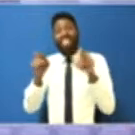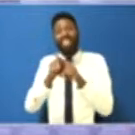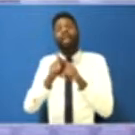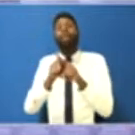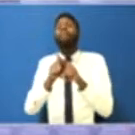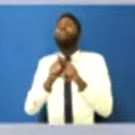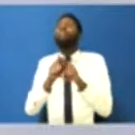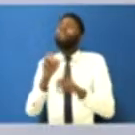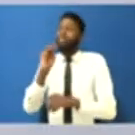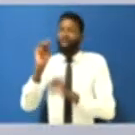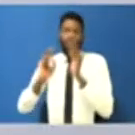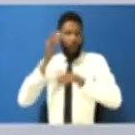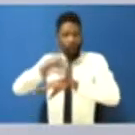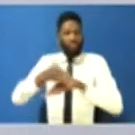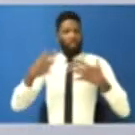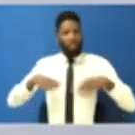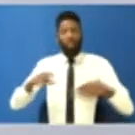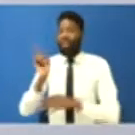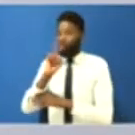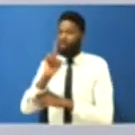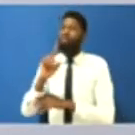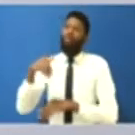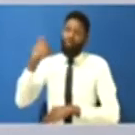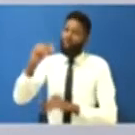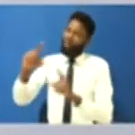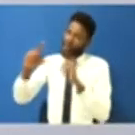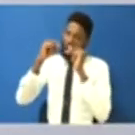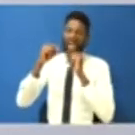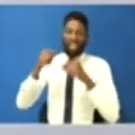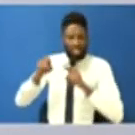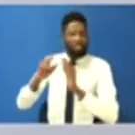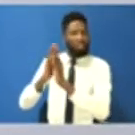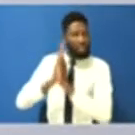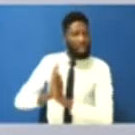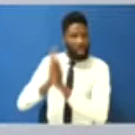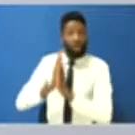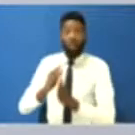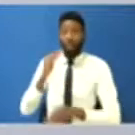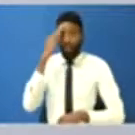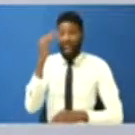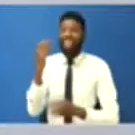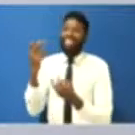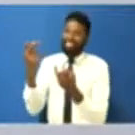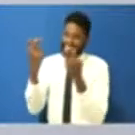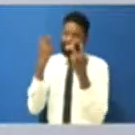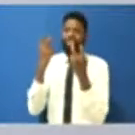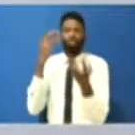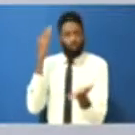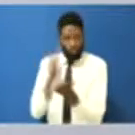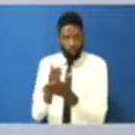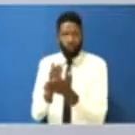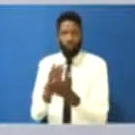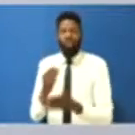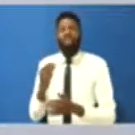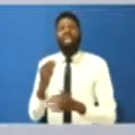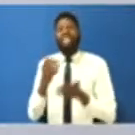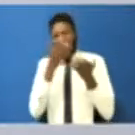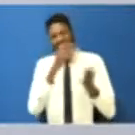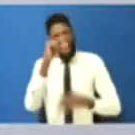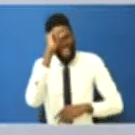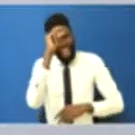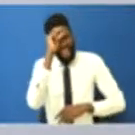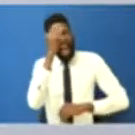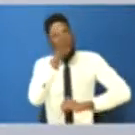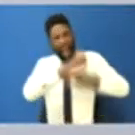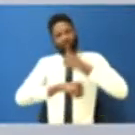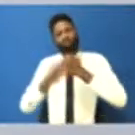nairobians everywhere i've gone to tell me every day that they're praying and they because they can see that big hand of the state and we shall be dedicated